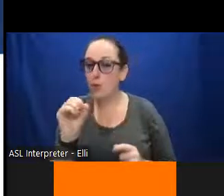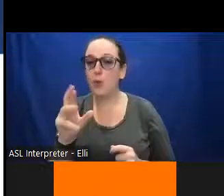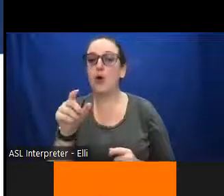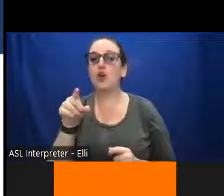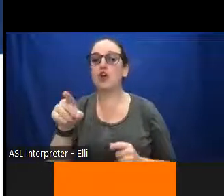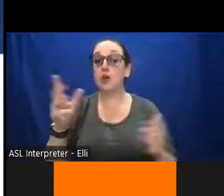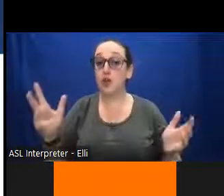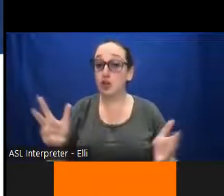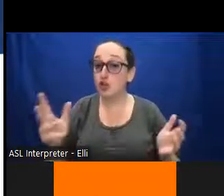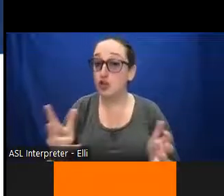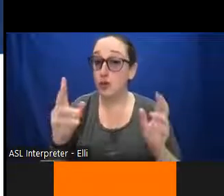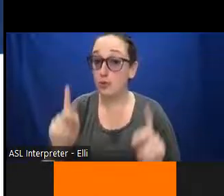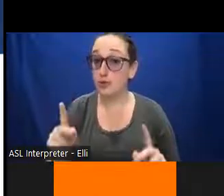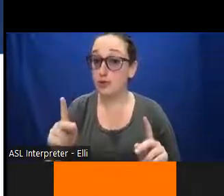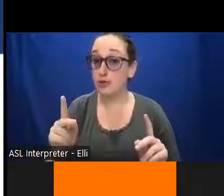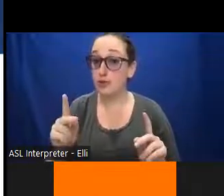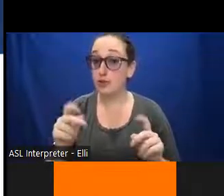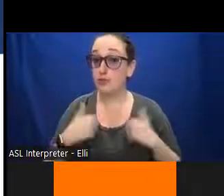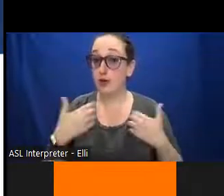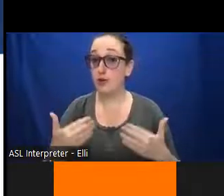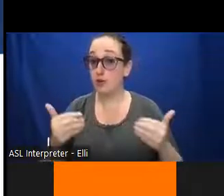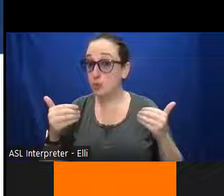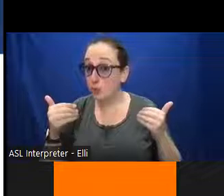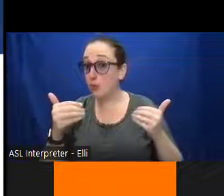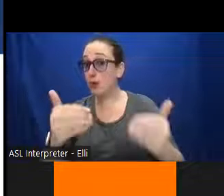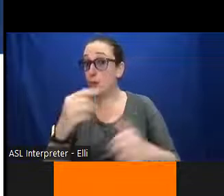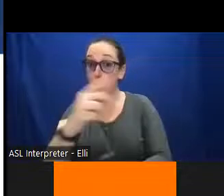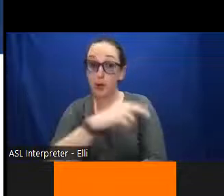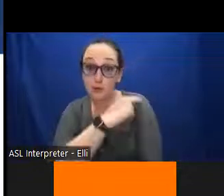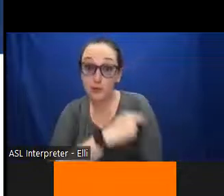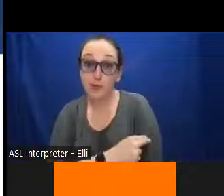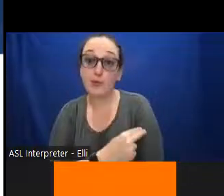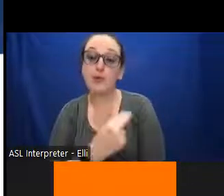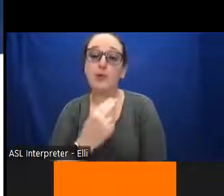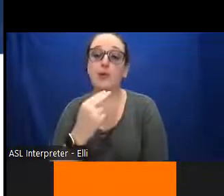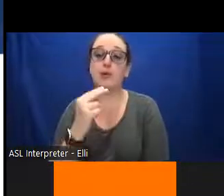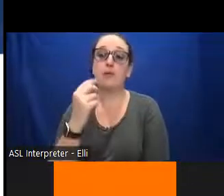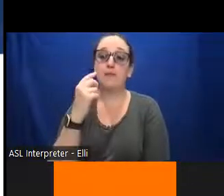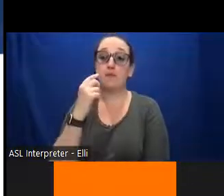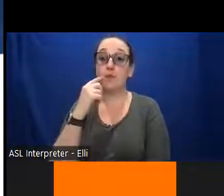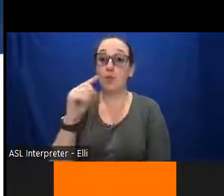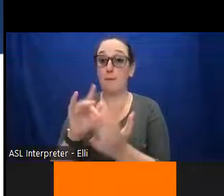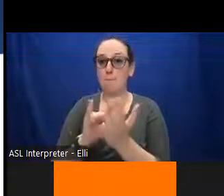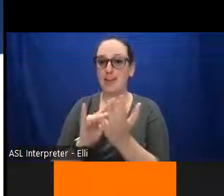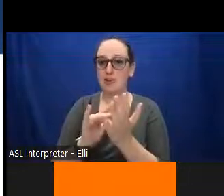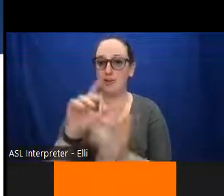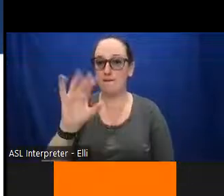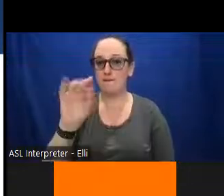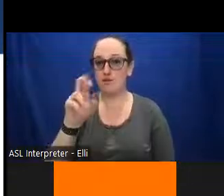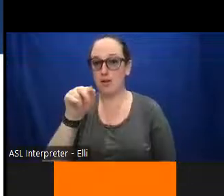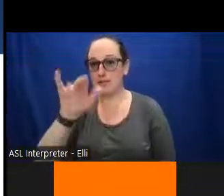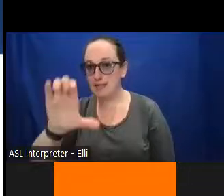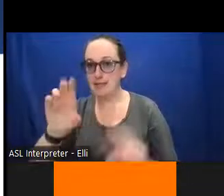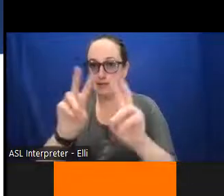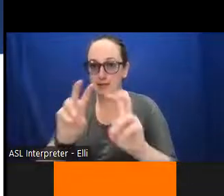are encouraging someone to go to perhaps to the hospital for a medical forensic exam, a sexual assault